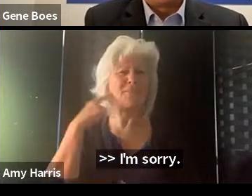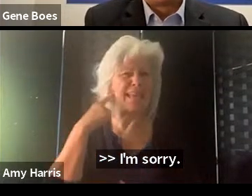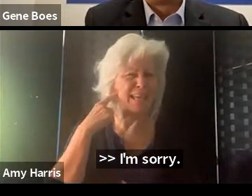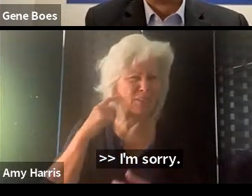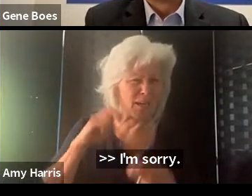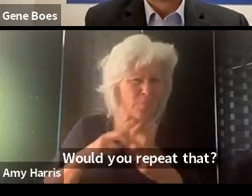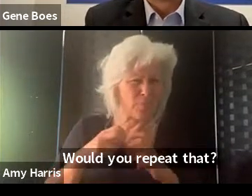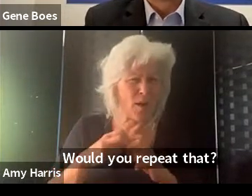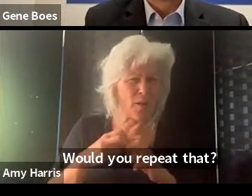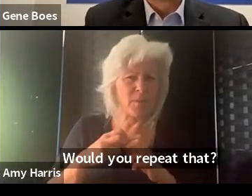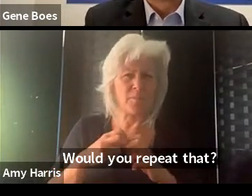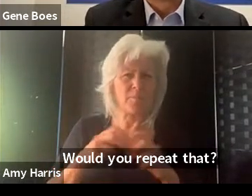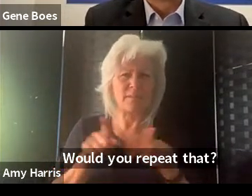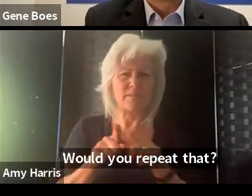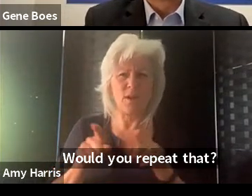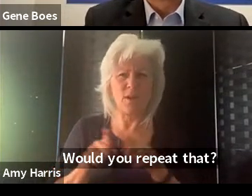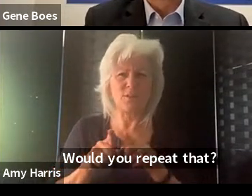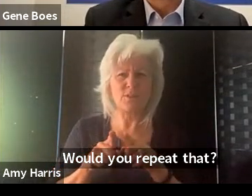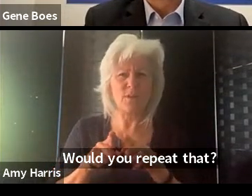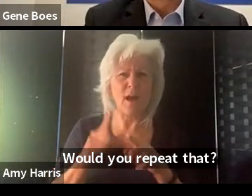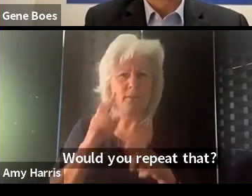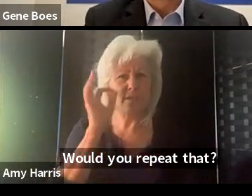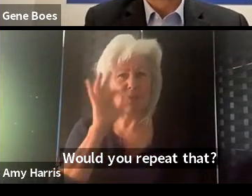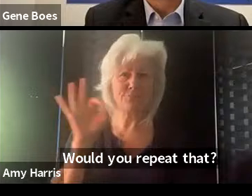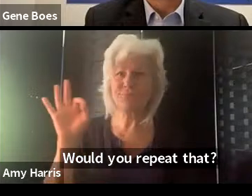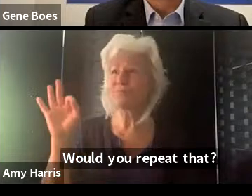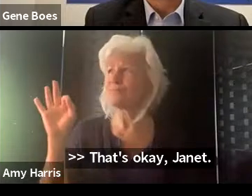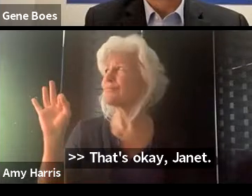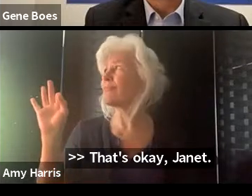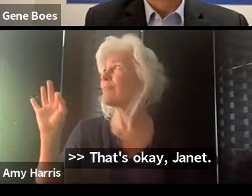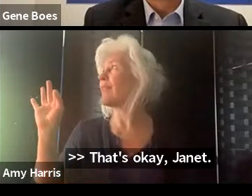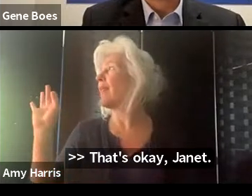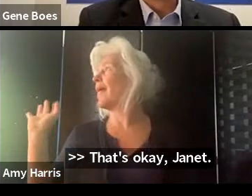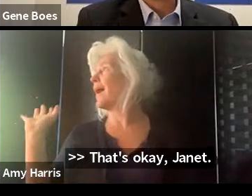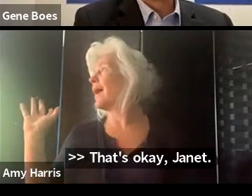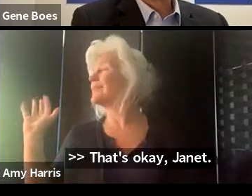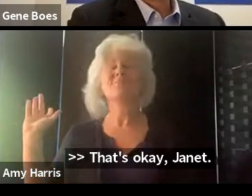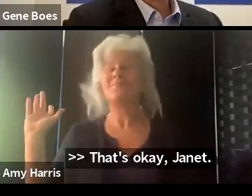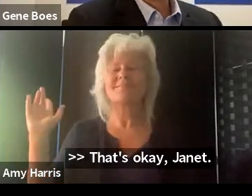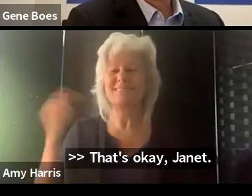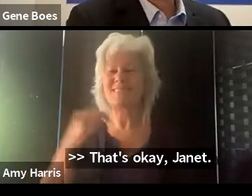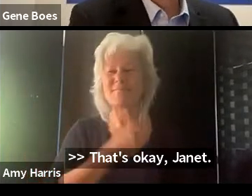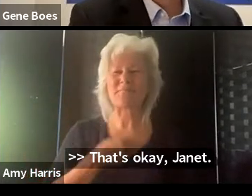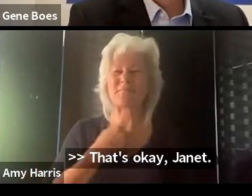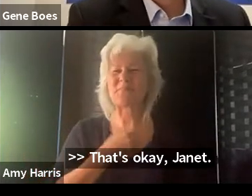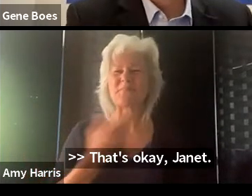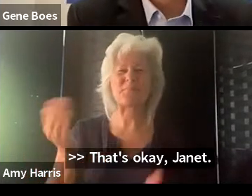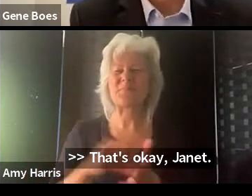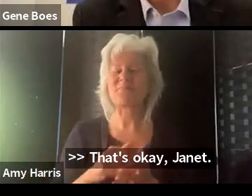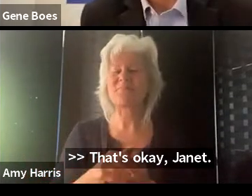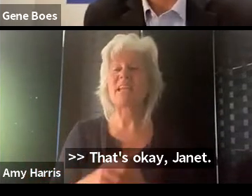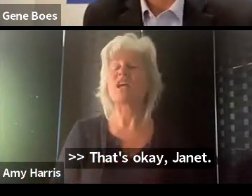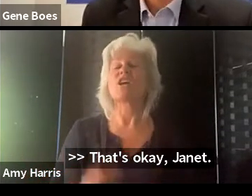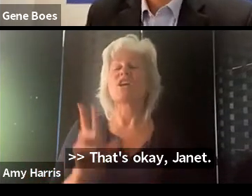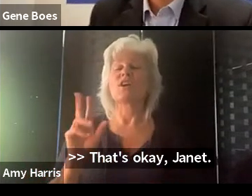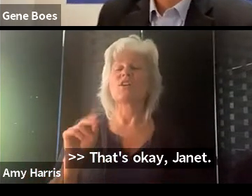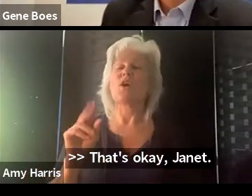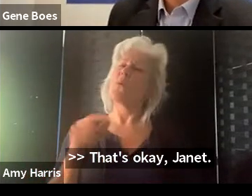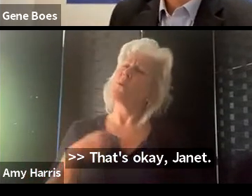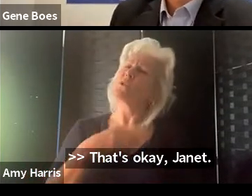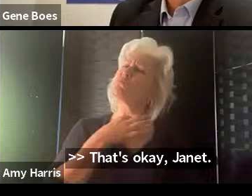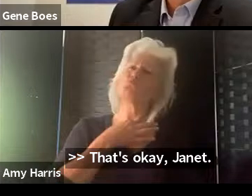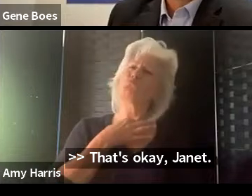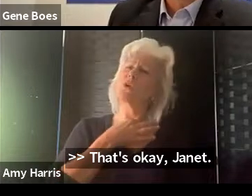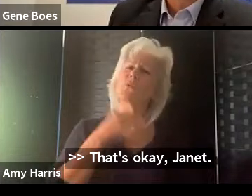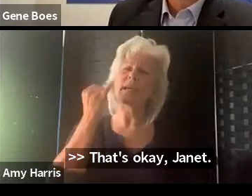but secondly, I was drifting off again. I had some more ideas. Go ahead. No, Janet. We were just